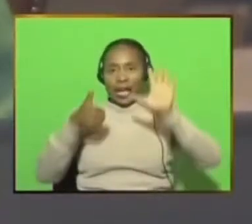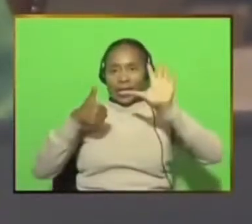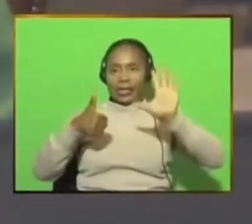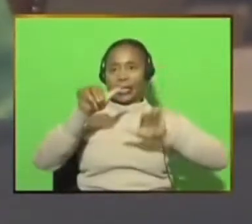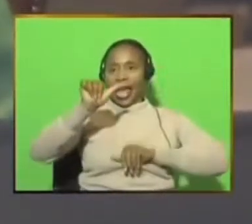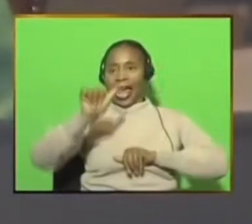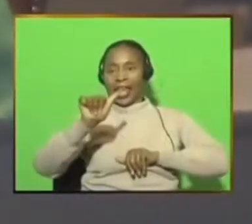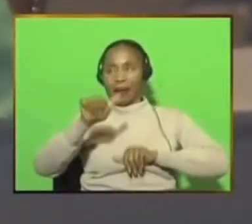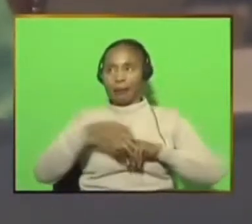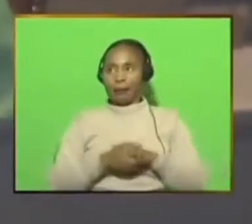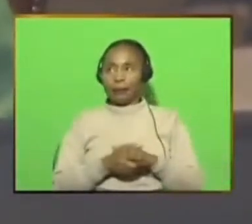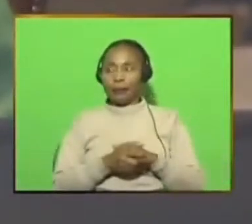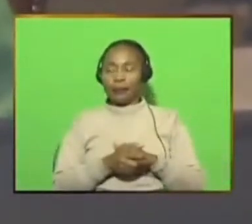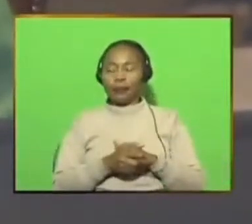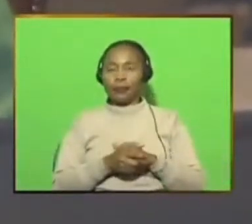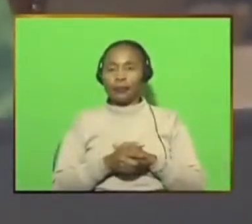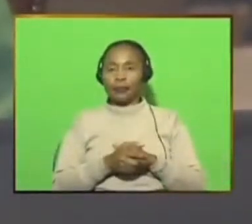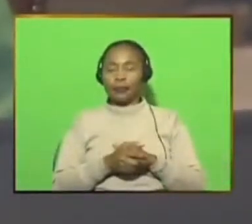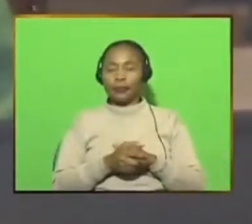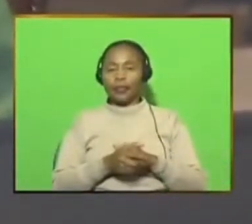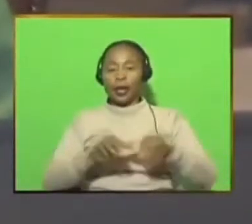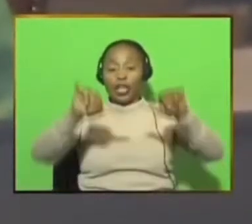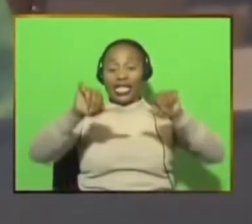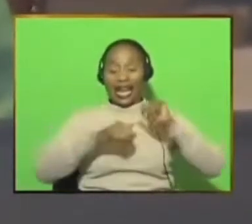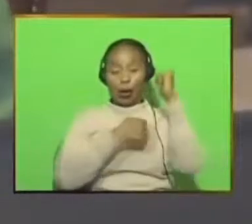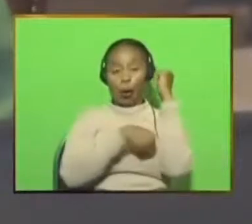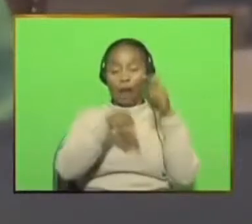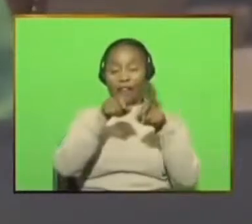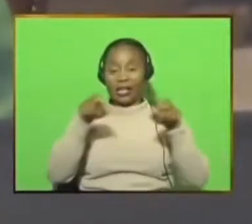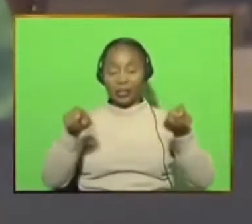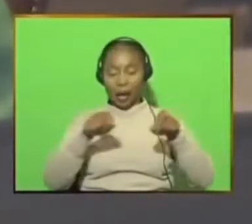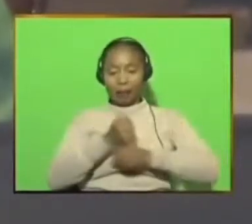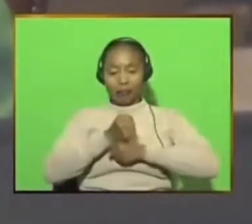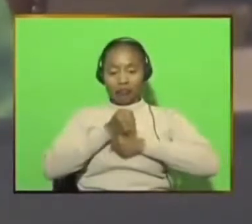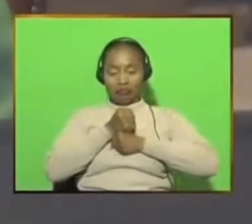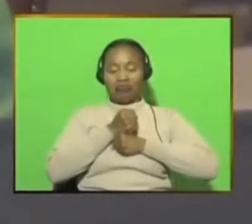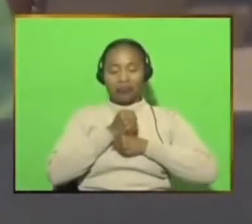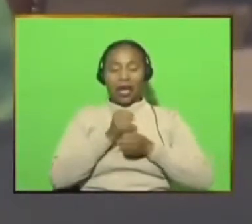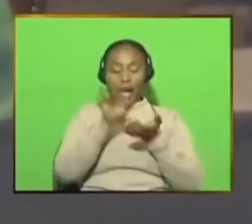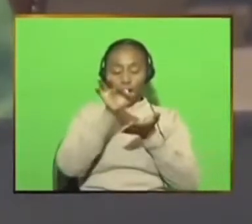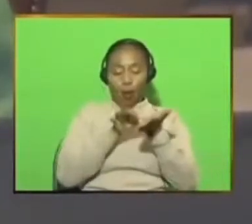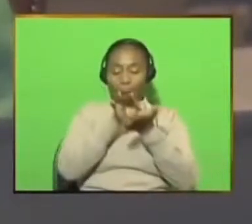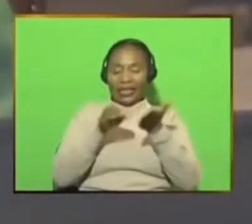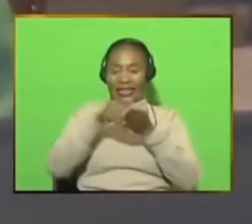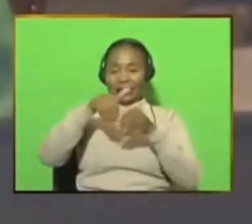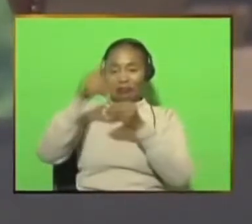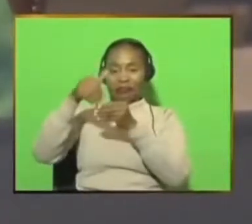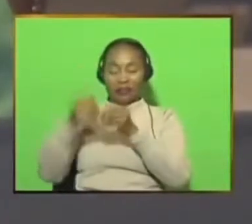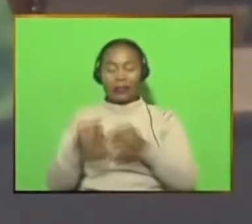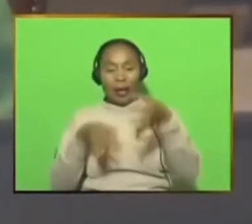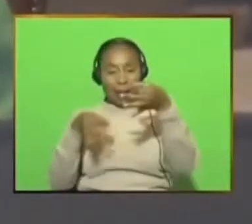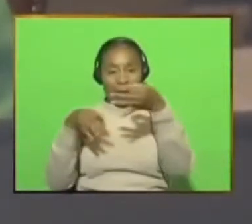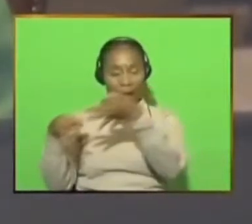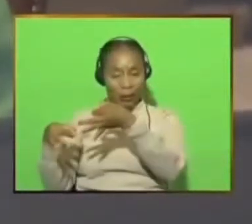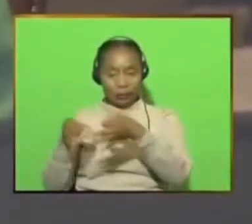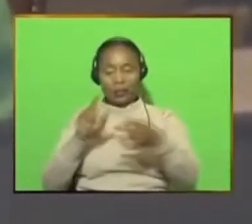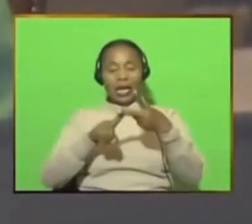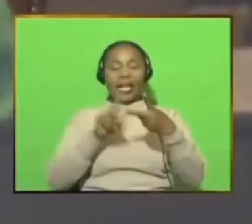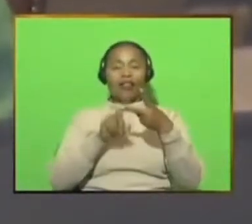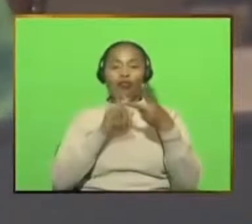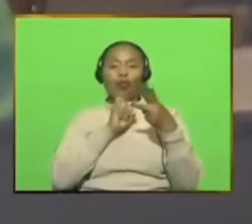6A, the returning officer must retain the nomination papers, the used ballot